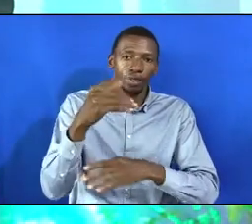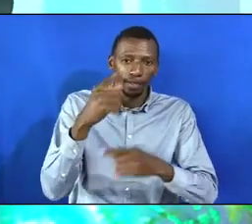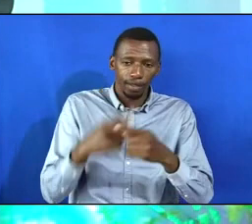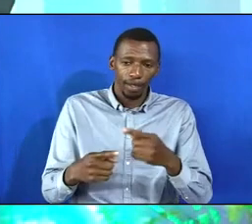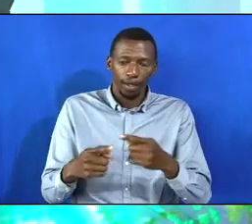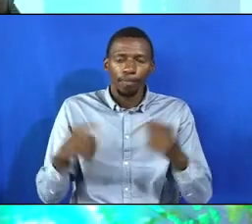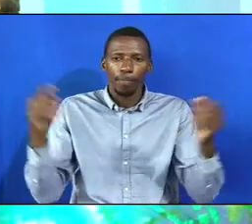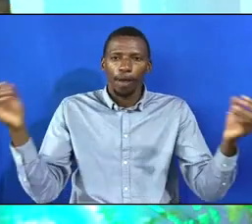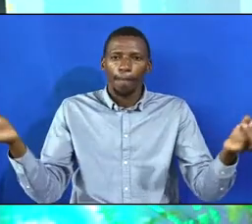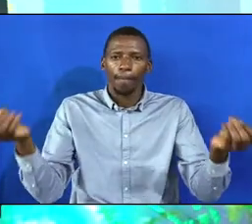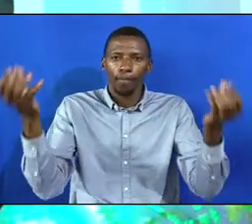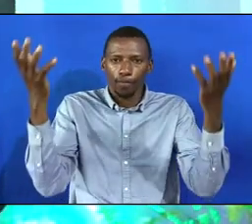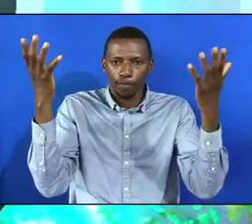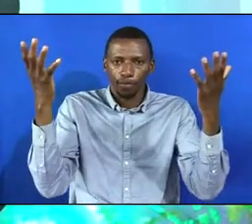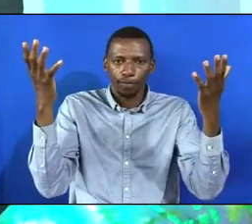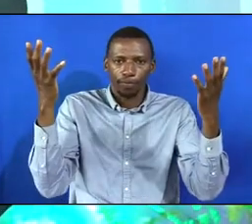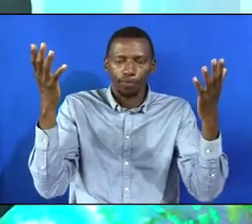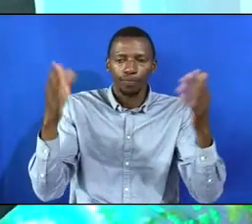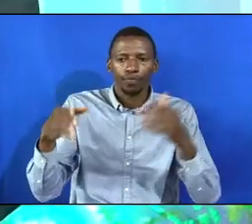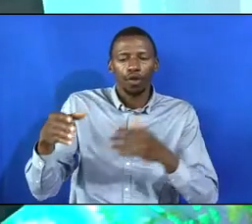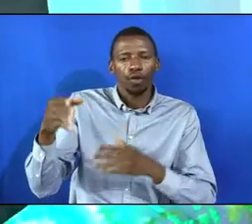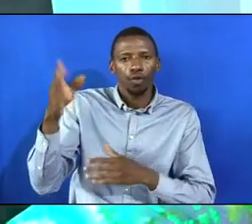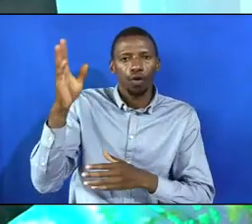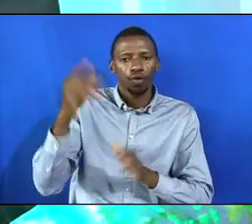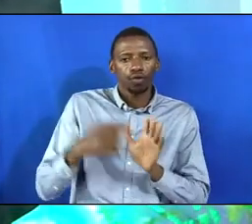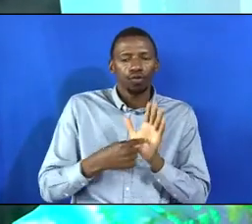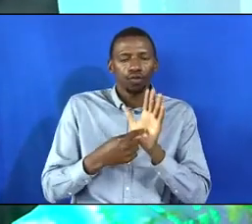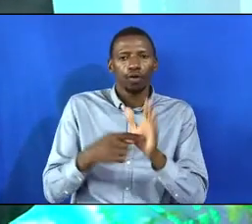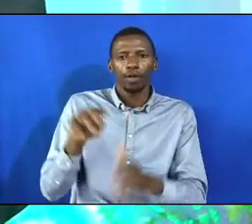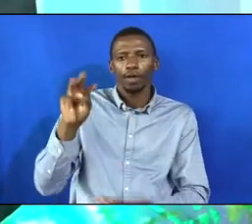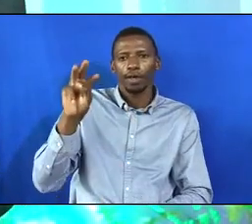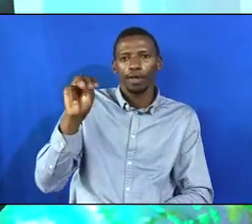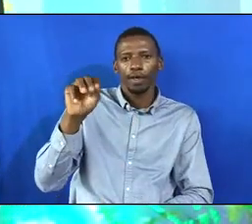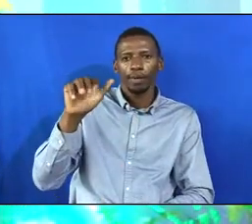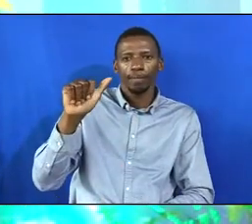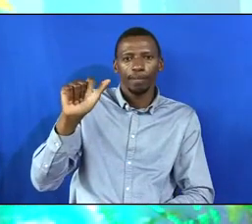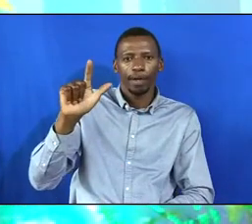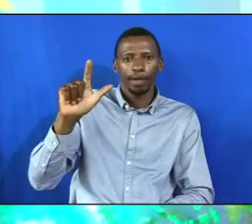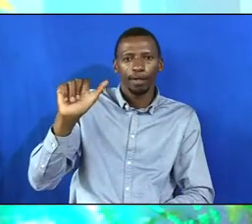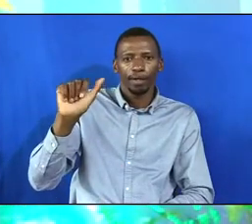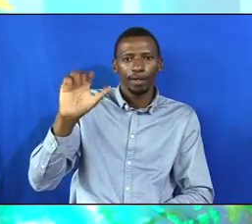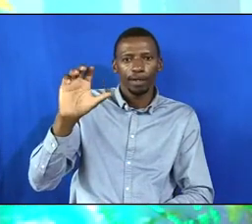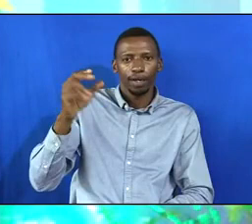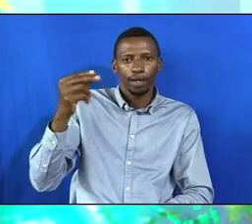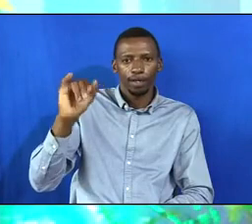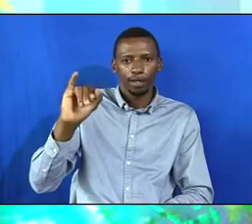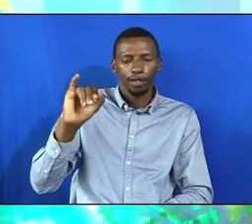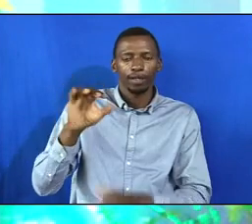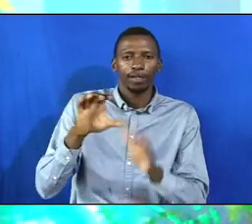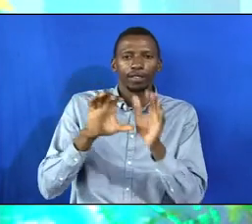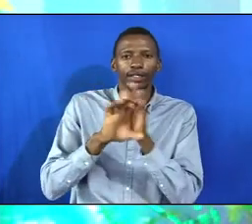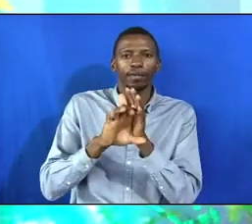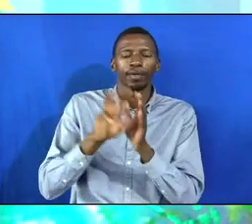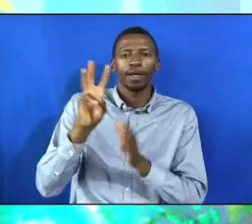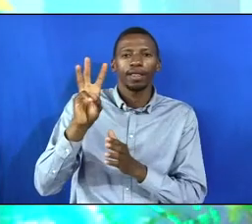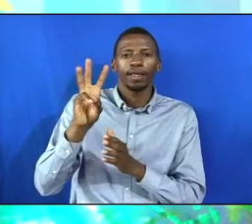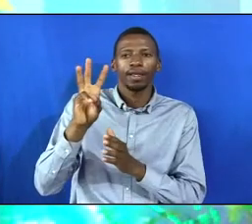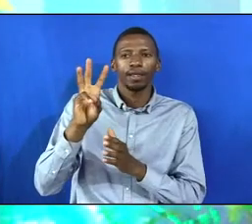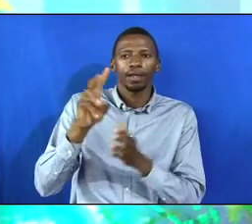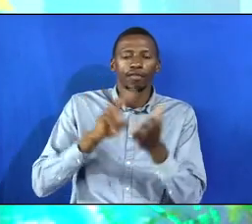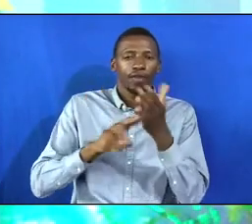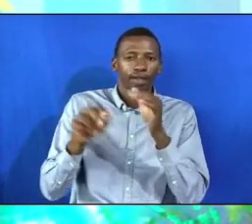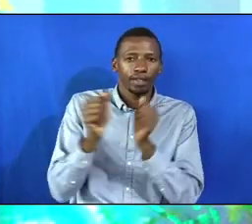miraculously, think God was fulfilling that Malachi 3:10, she gets a job where she has a 5-digit